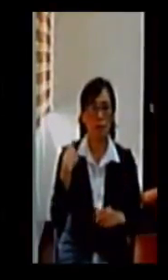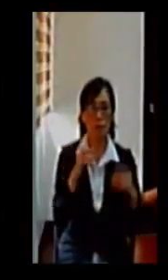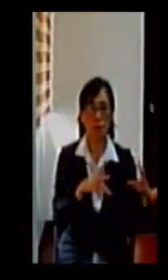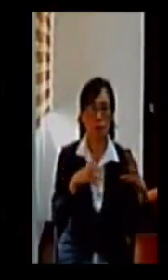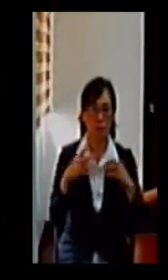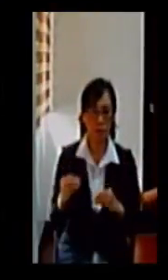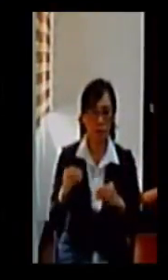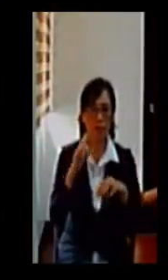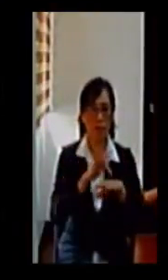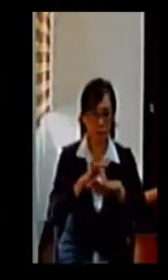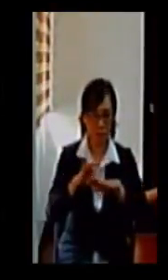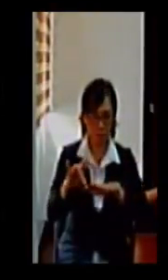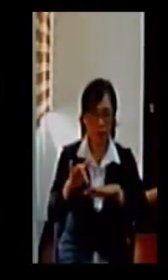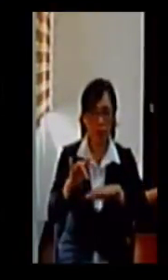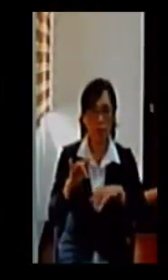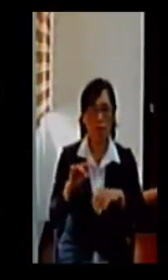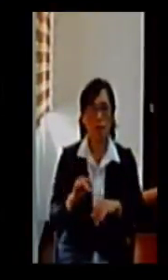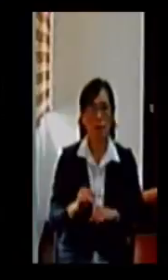jobs earlier on,